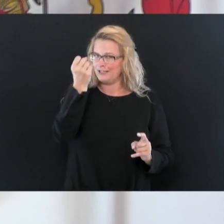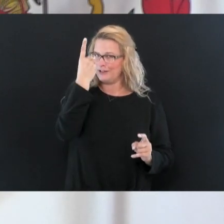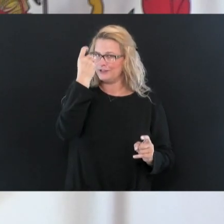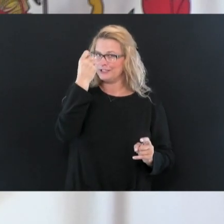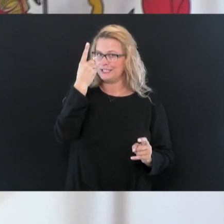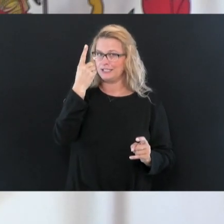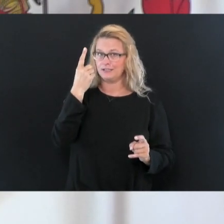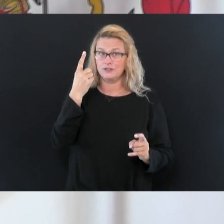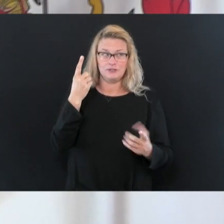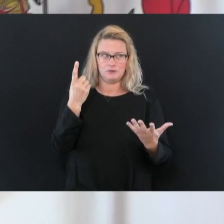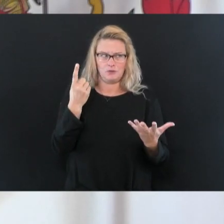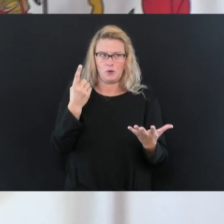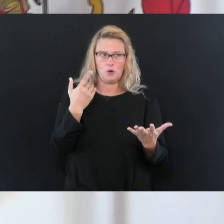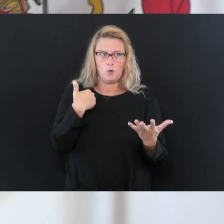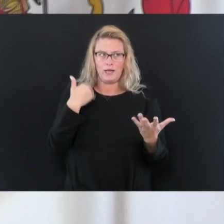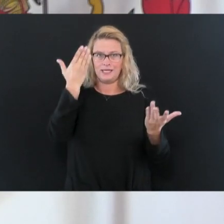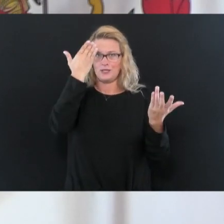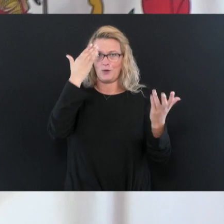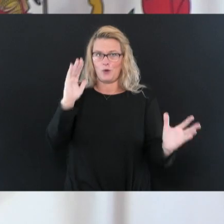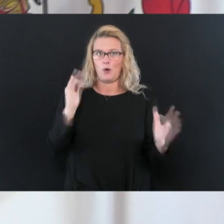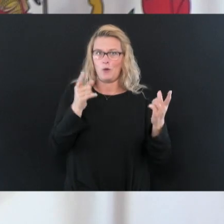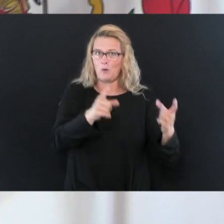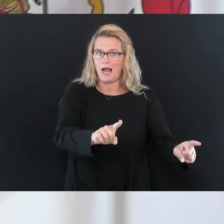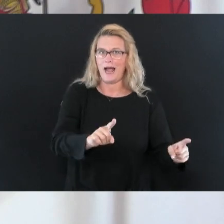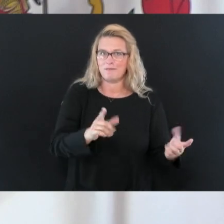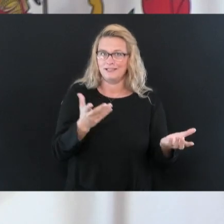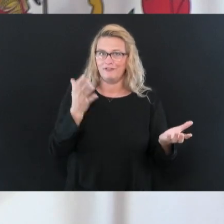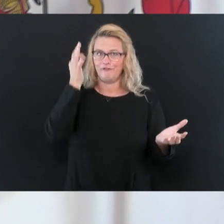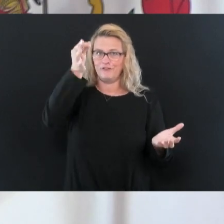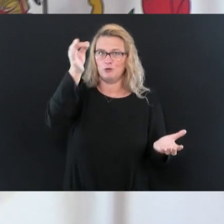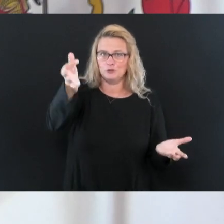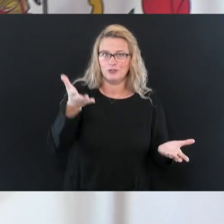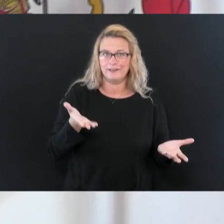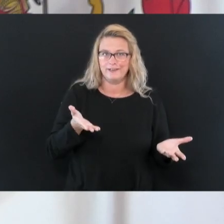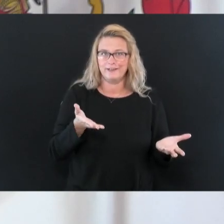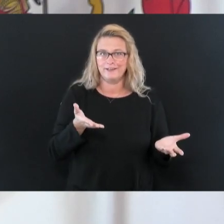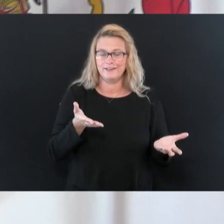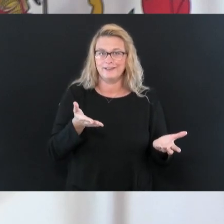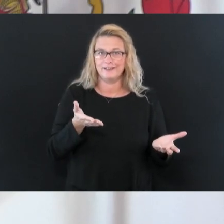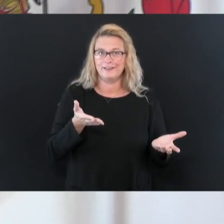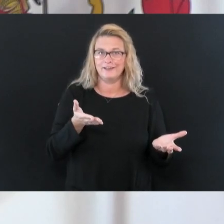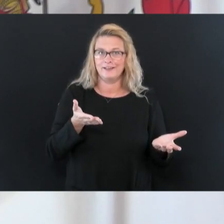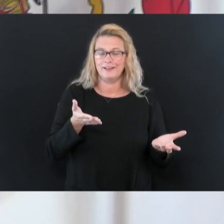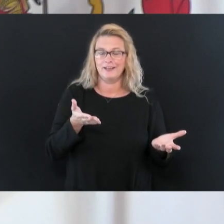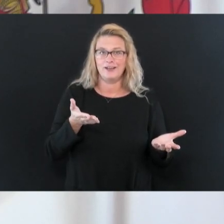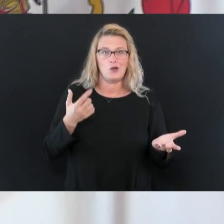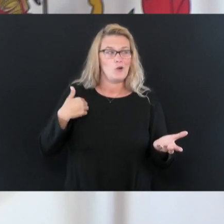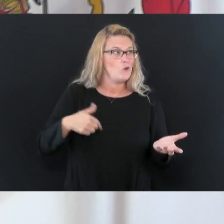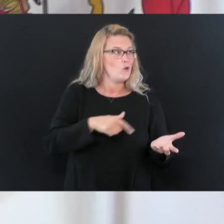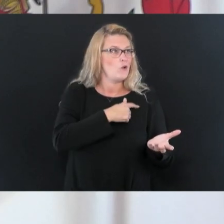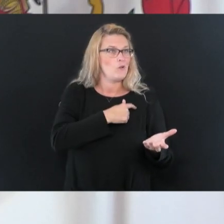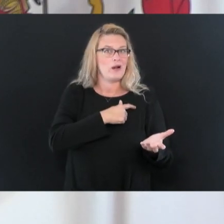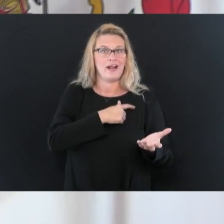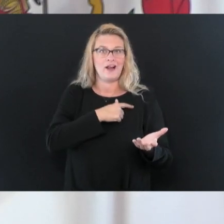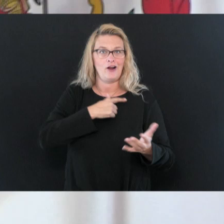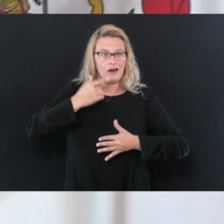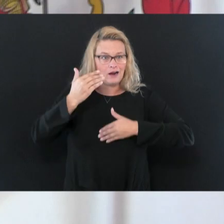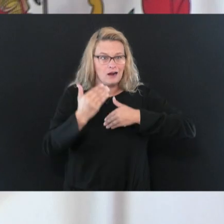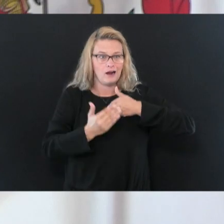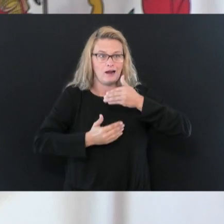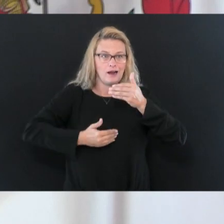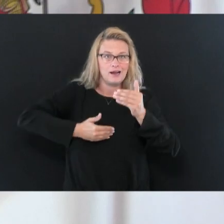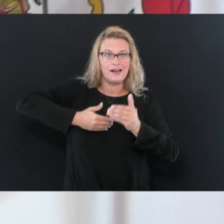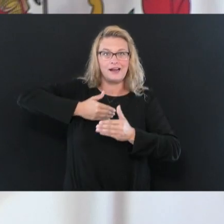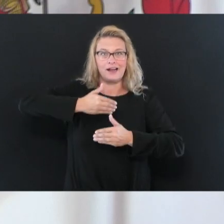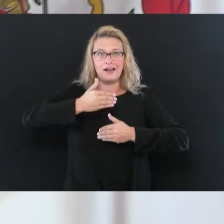no playbook. This is a moonshot. We're on our way and landing on